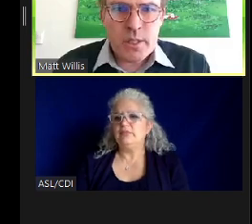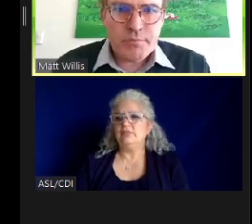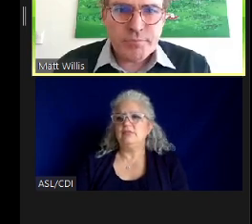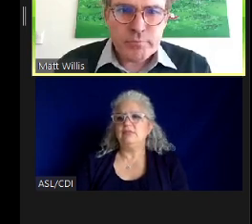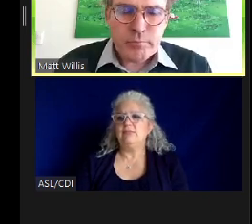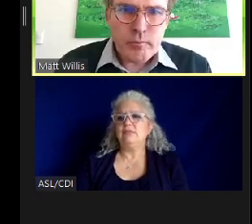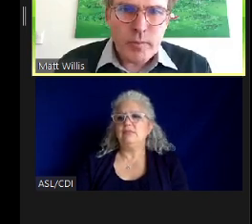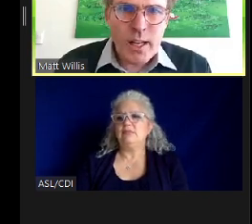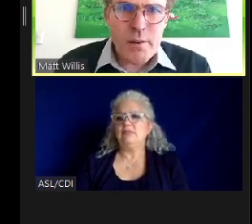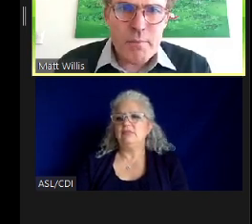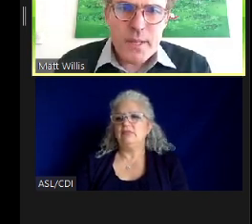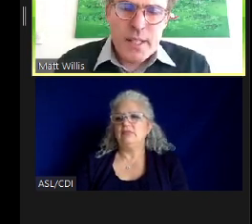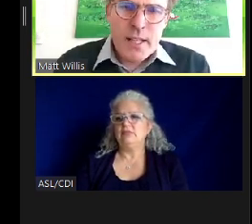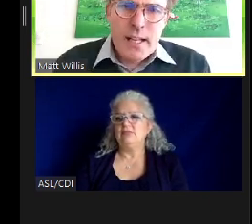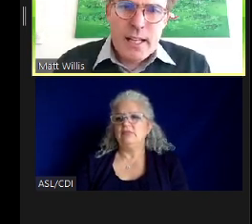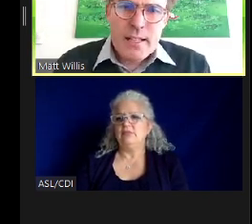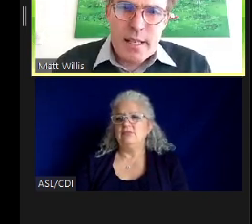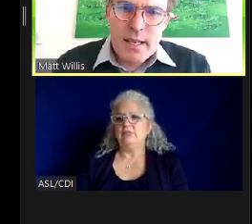to look.